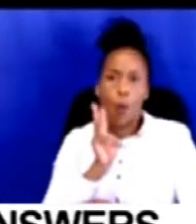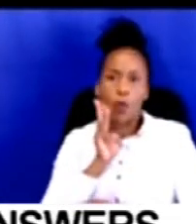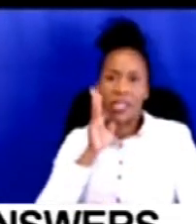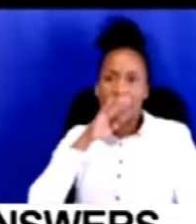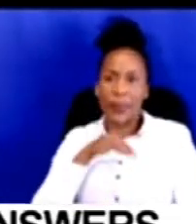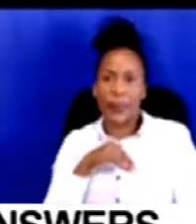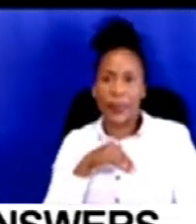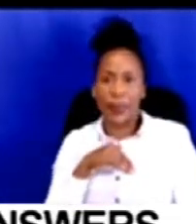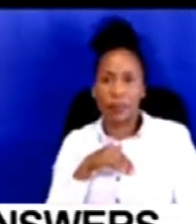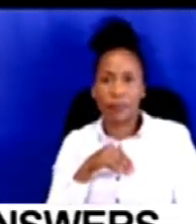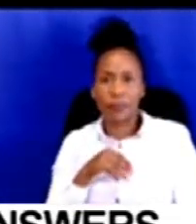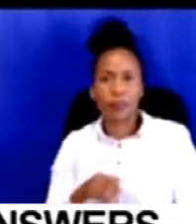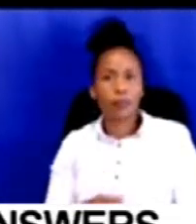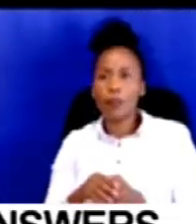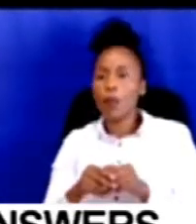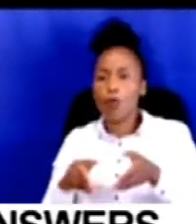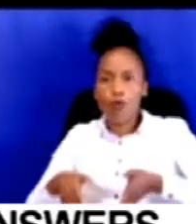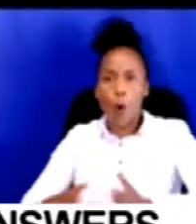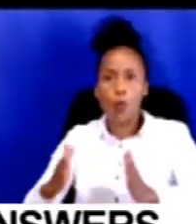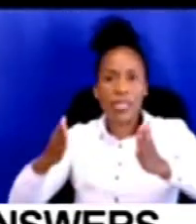There are no roads.